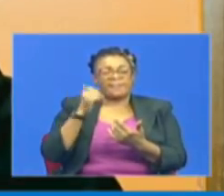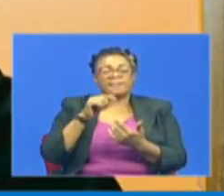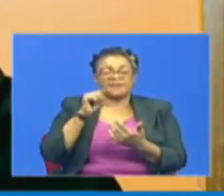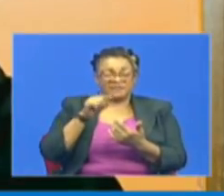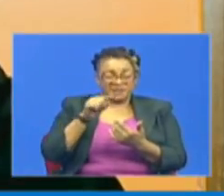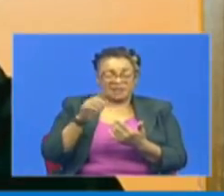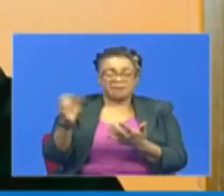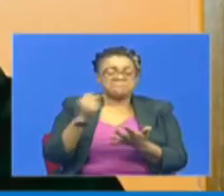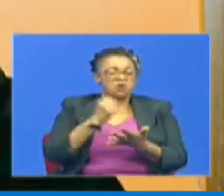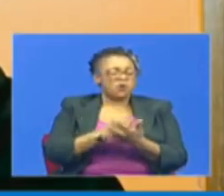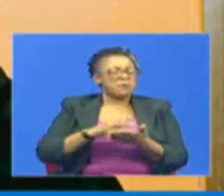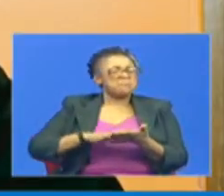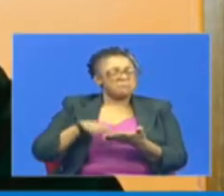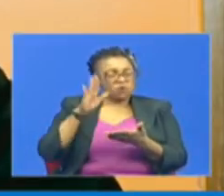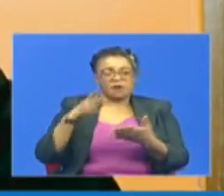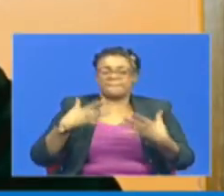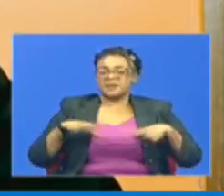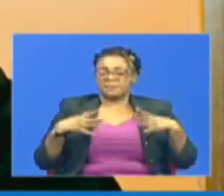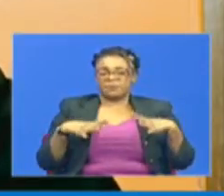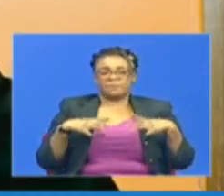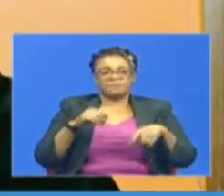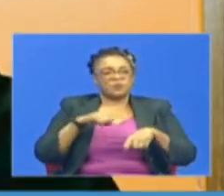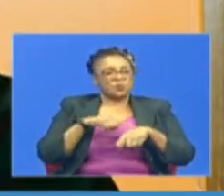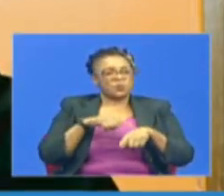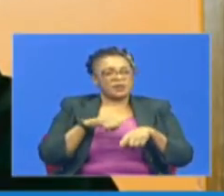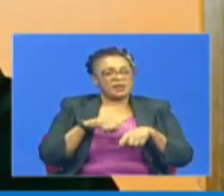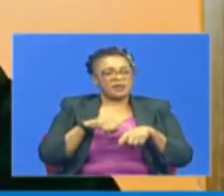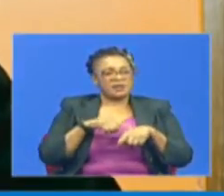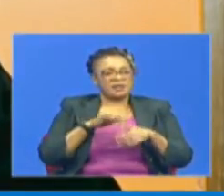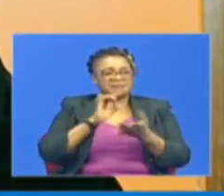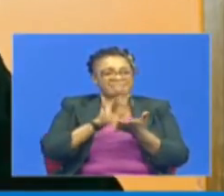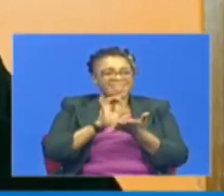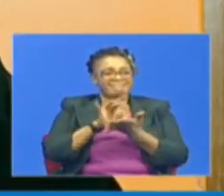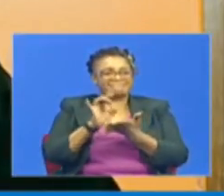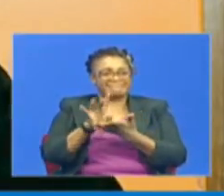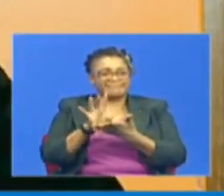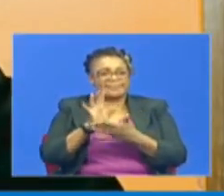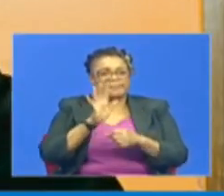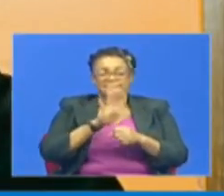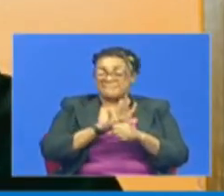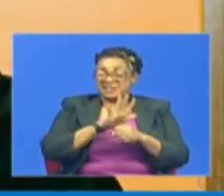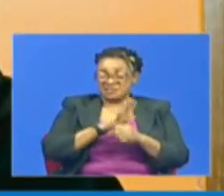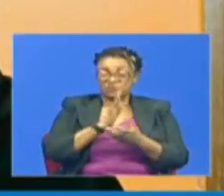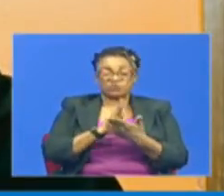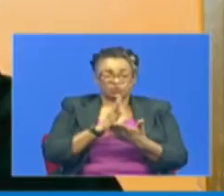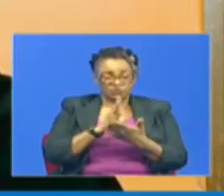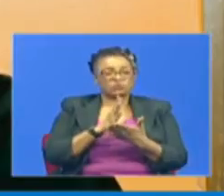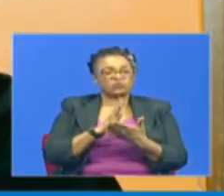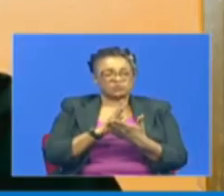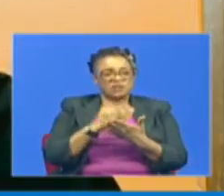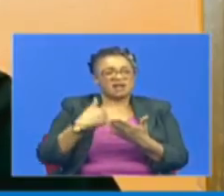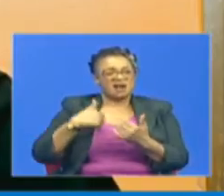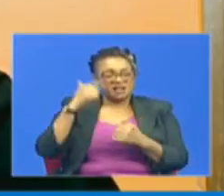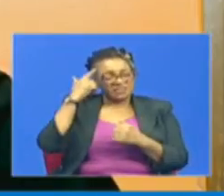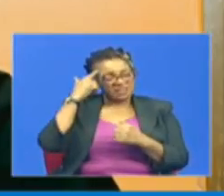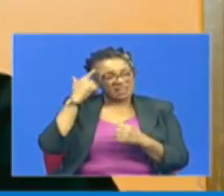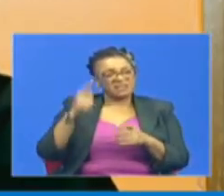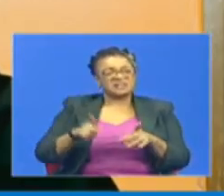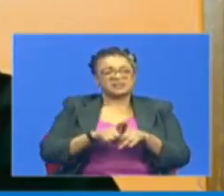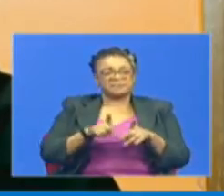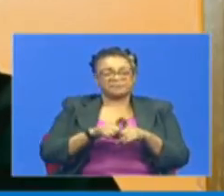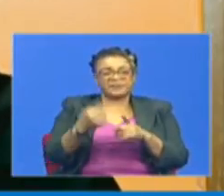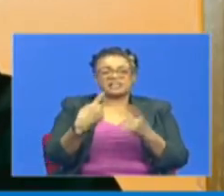country. And when they are forced to retrench, and many of them, to be honest, I think the same survey does talk about